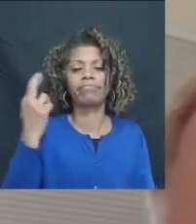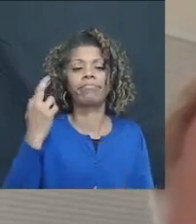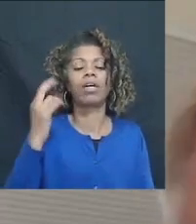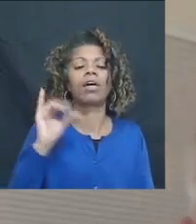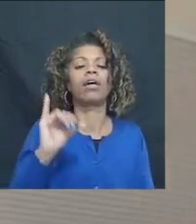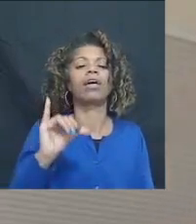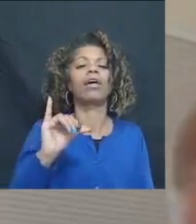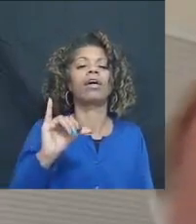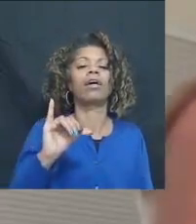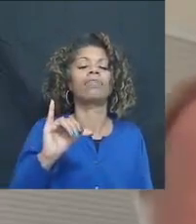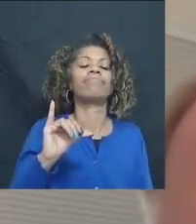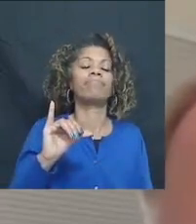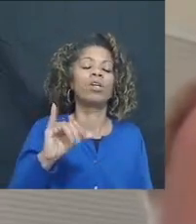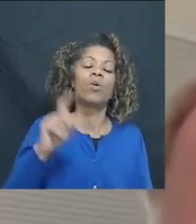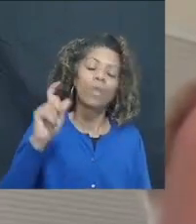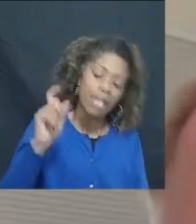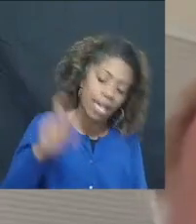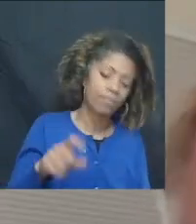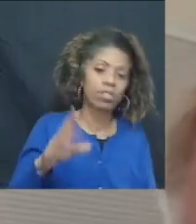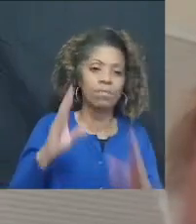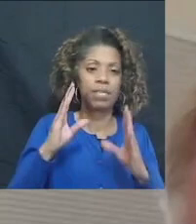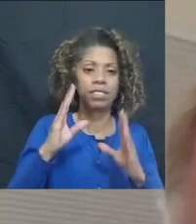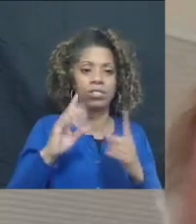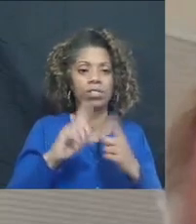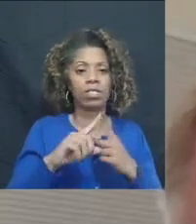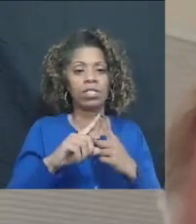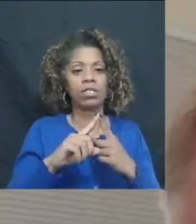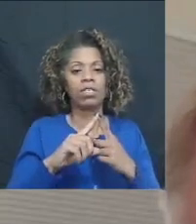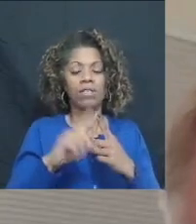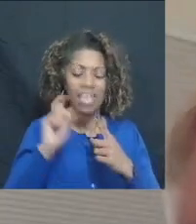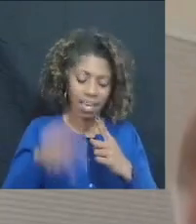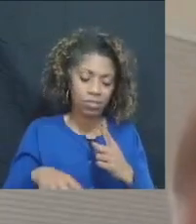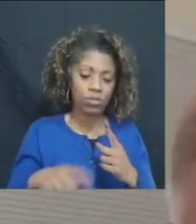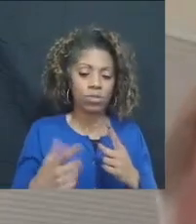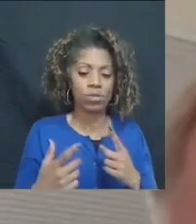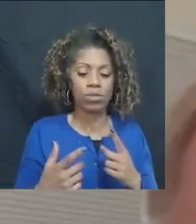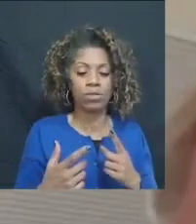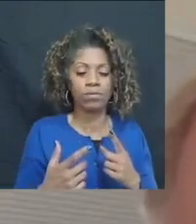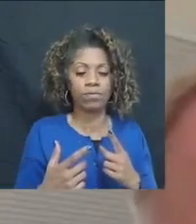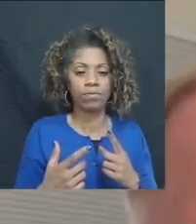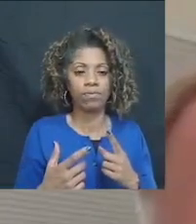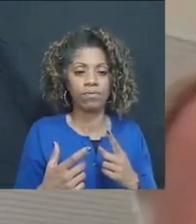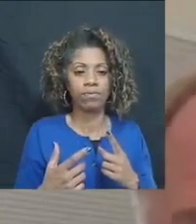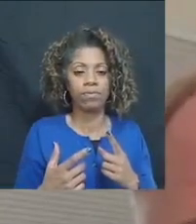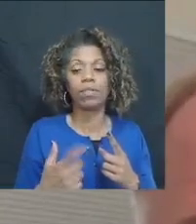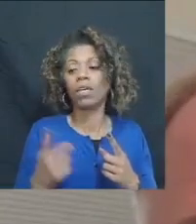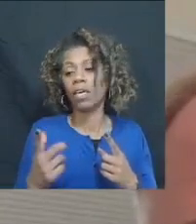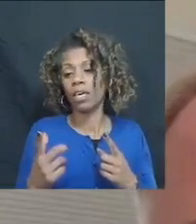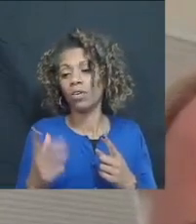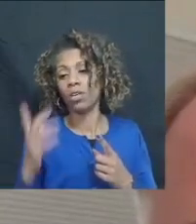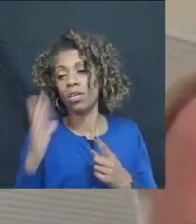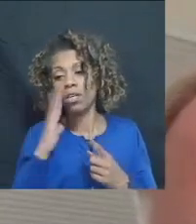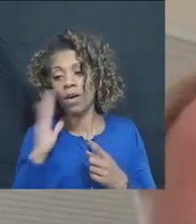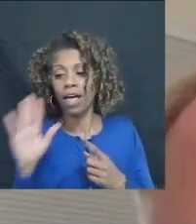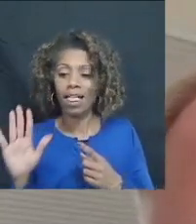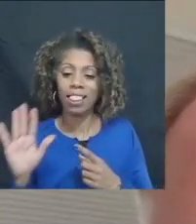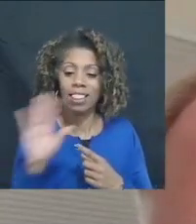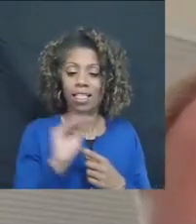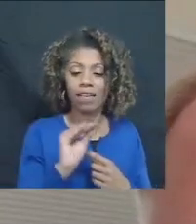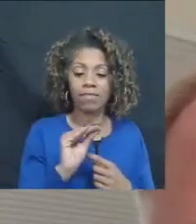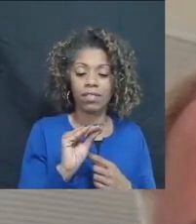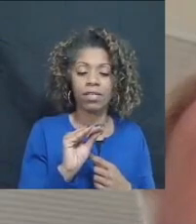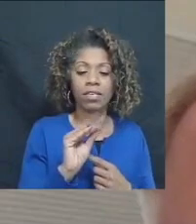to almost more than any other issue. I then left, as you know, and I went to the Packer Foundation as a visiting